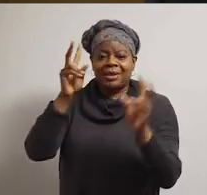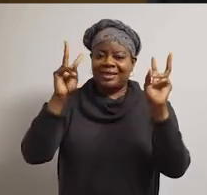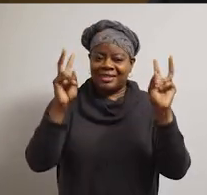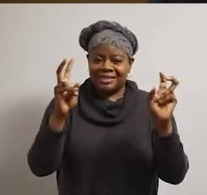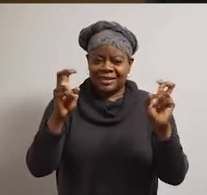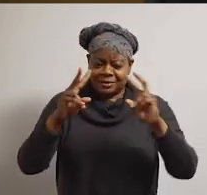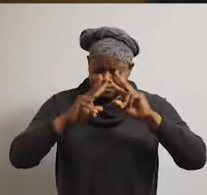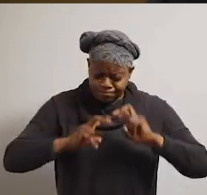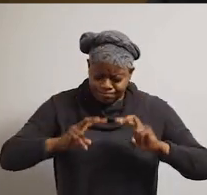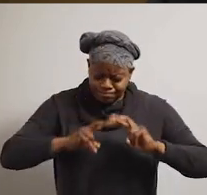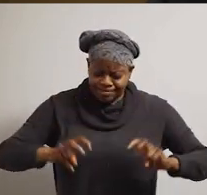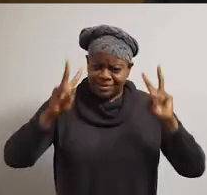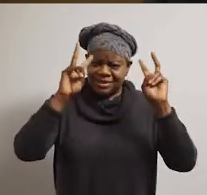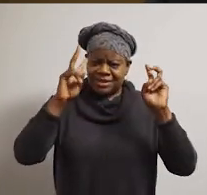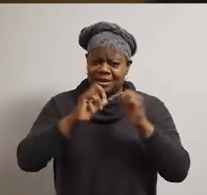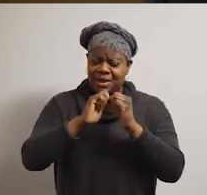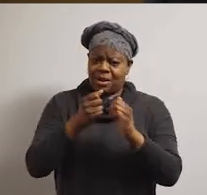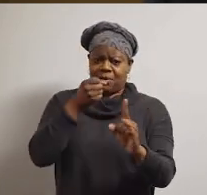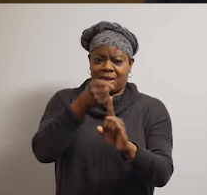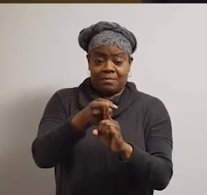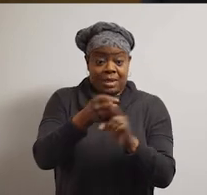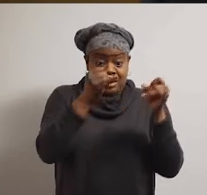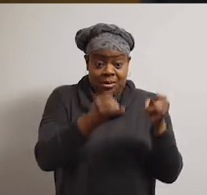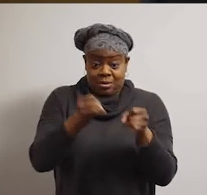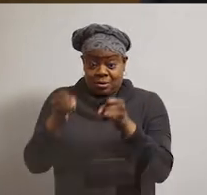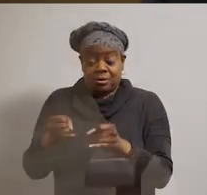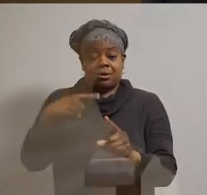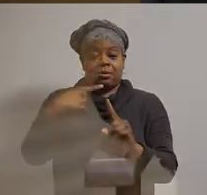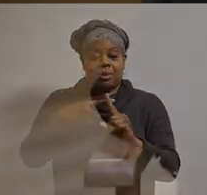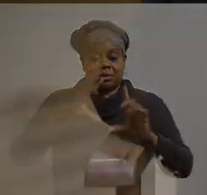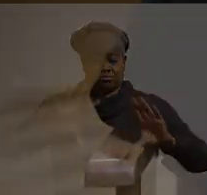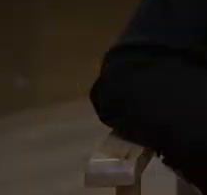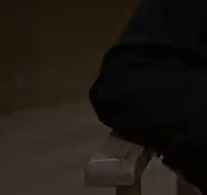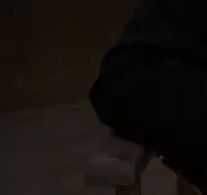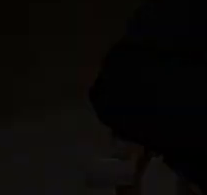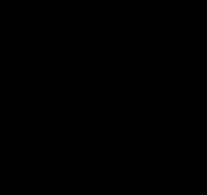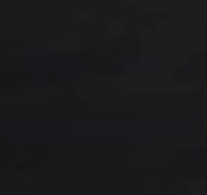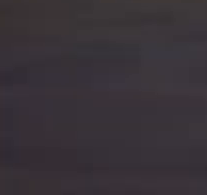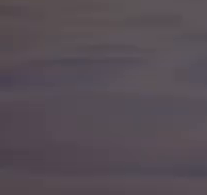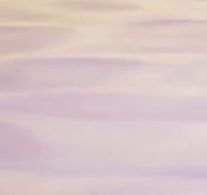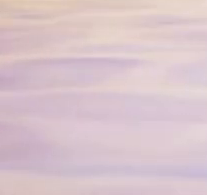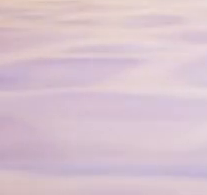out and how that affects us both individually as well as our organization overall.